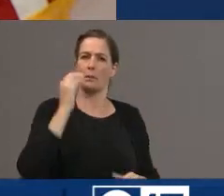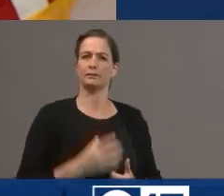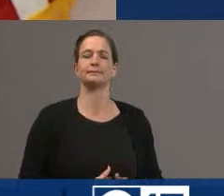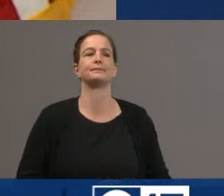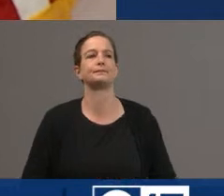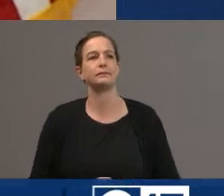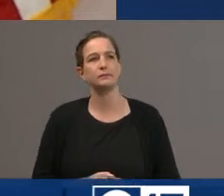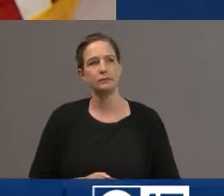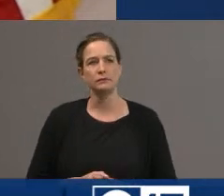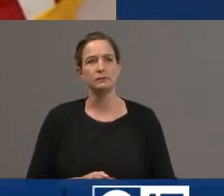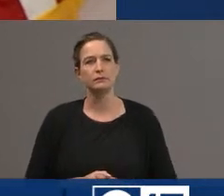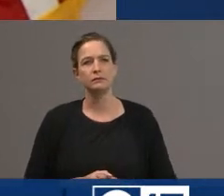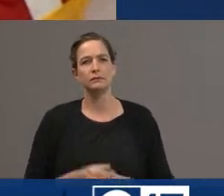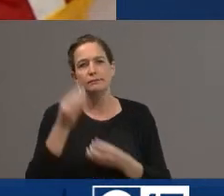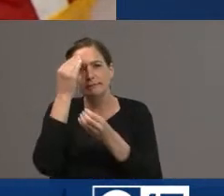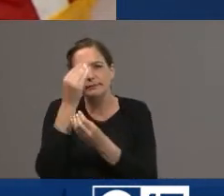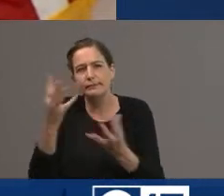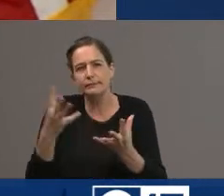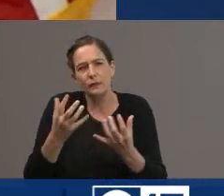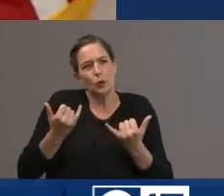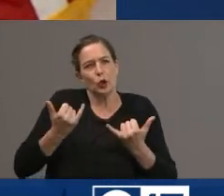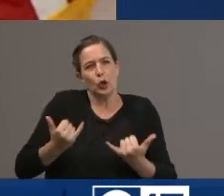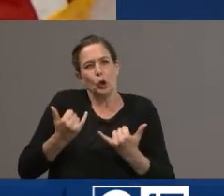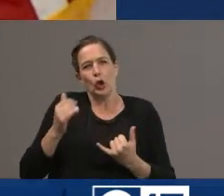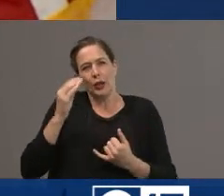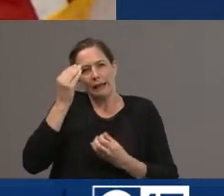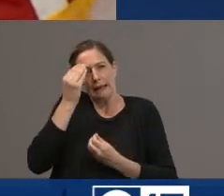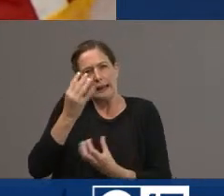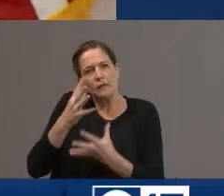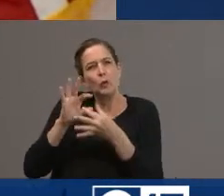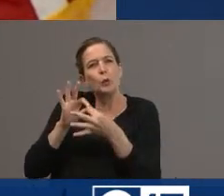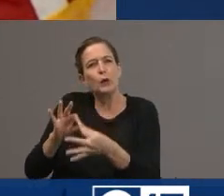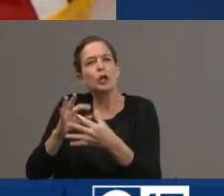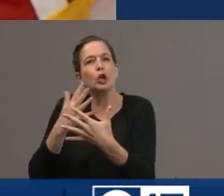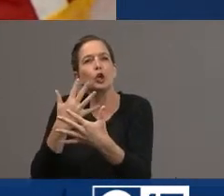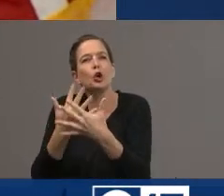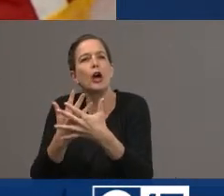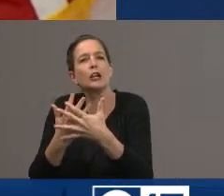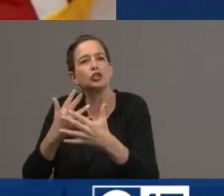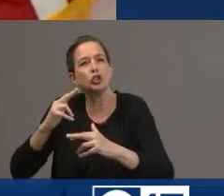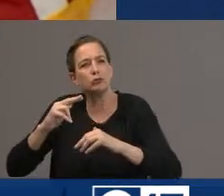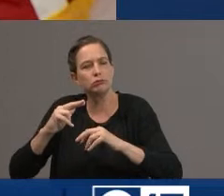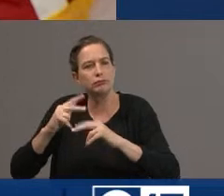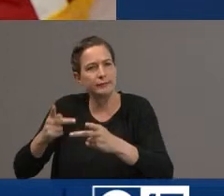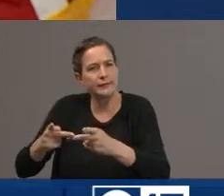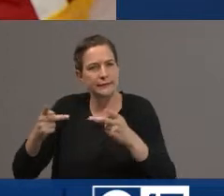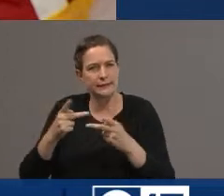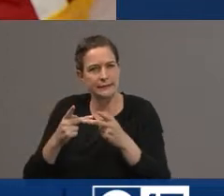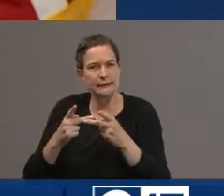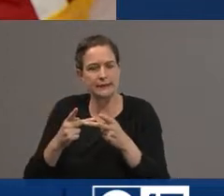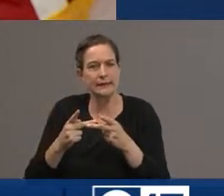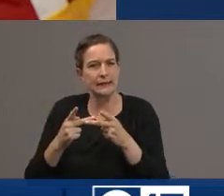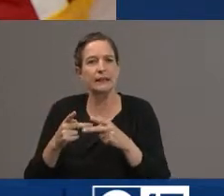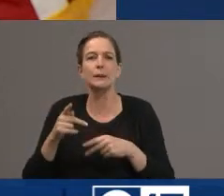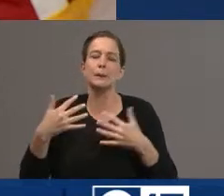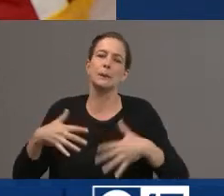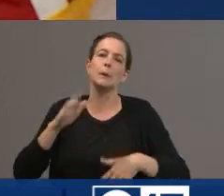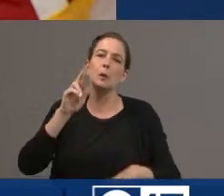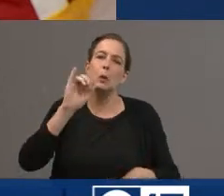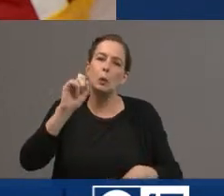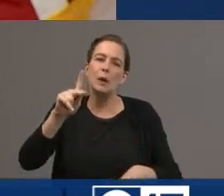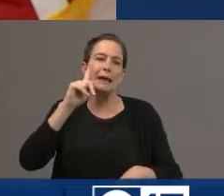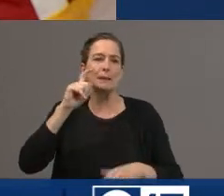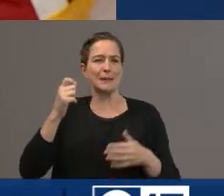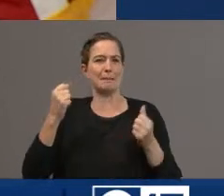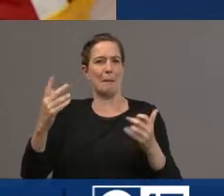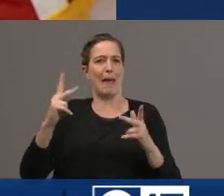So to provide an update on where we are with our correctional facilities, we know that our congregate care settings are at higher risk for